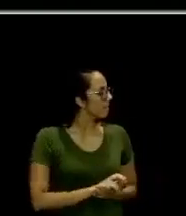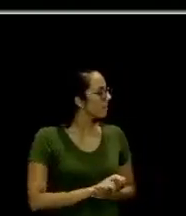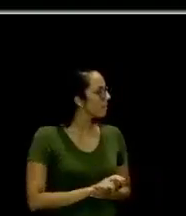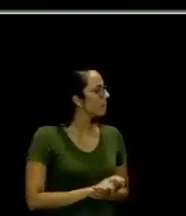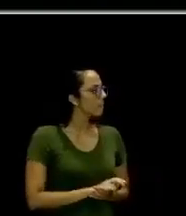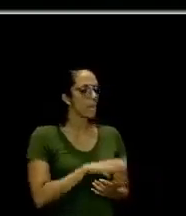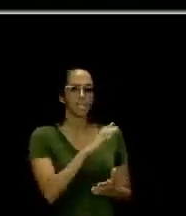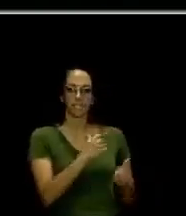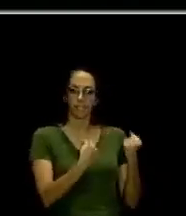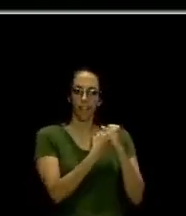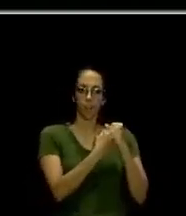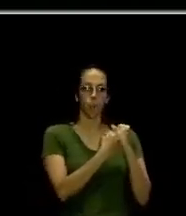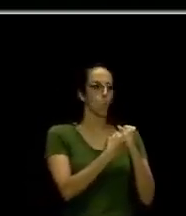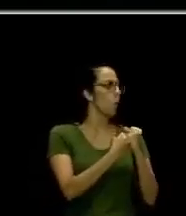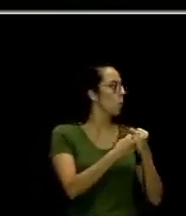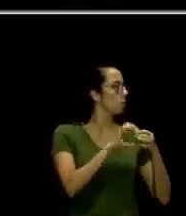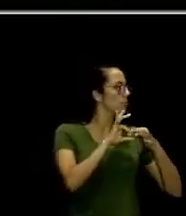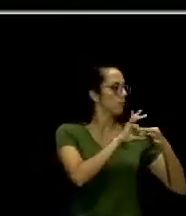fellow senator.